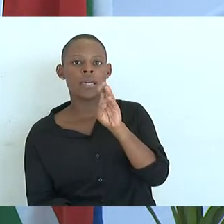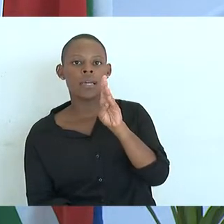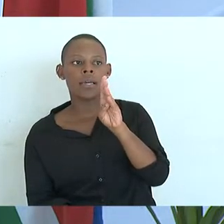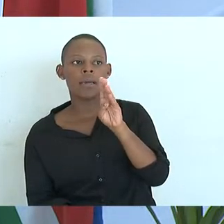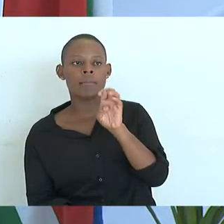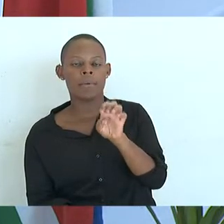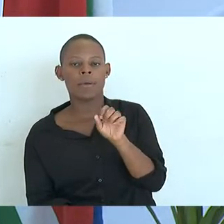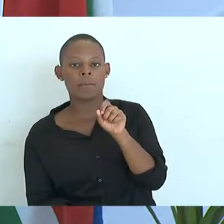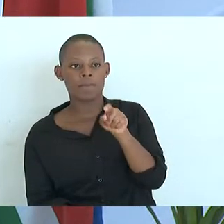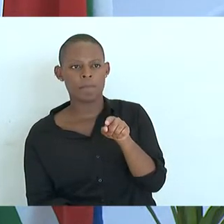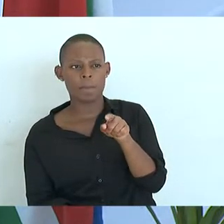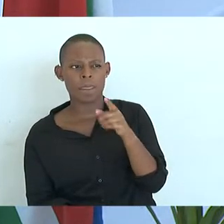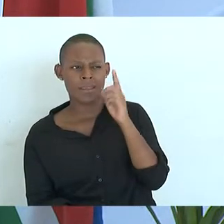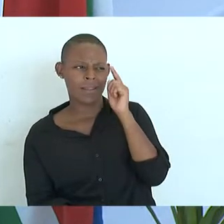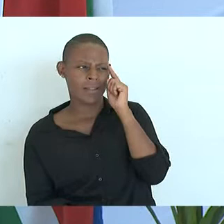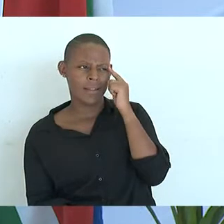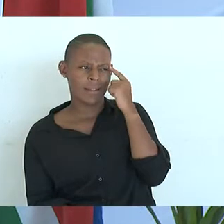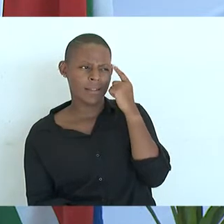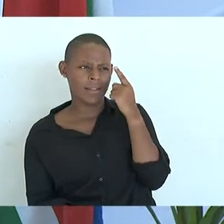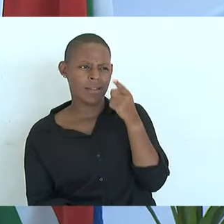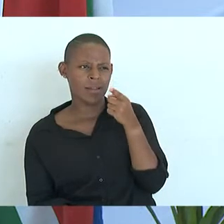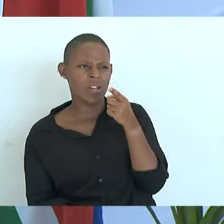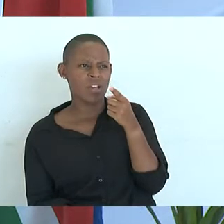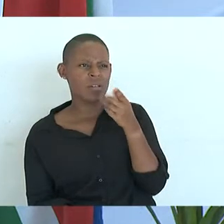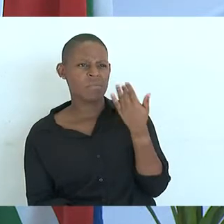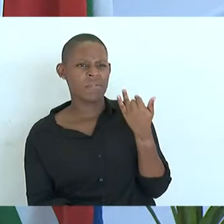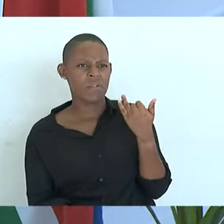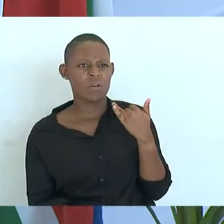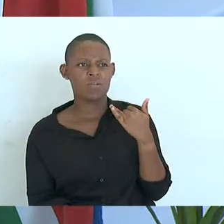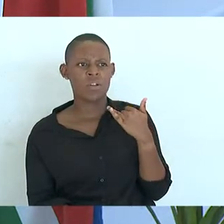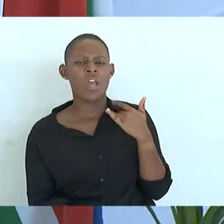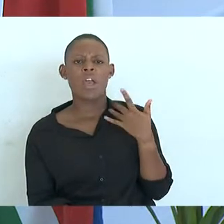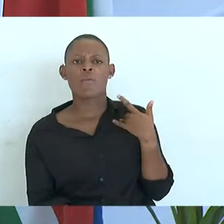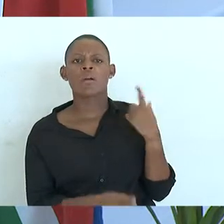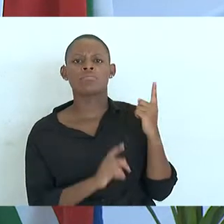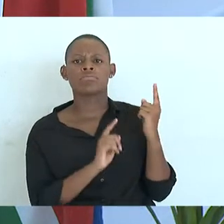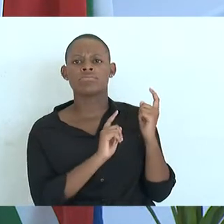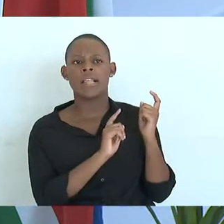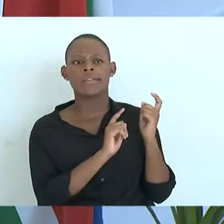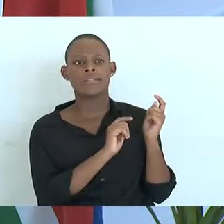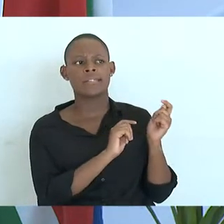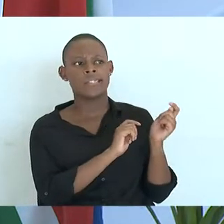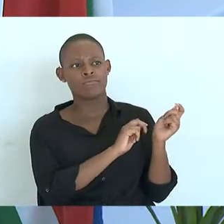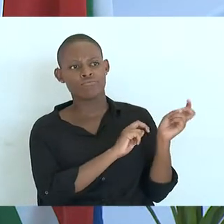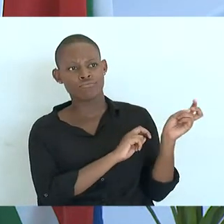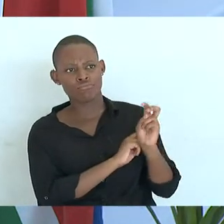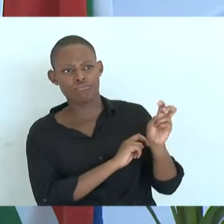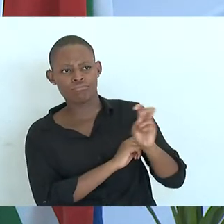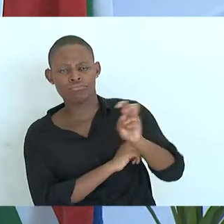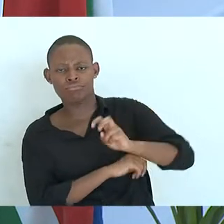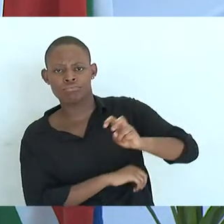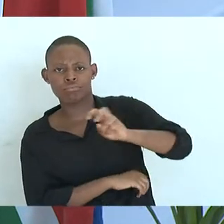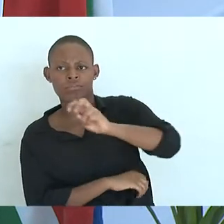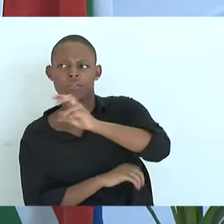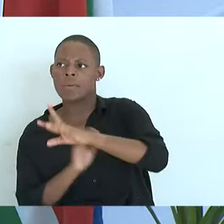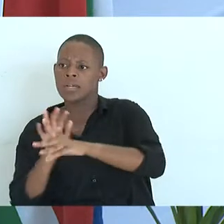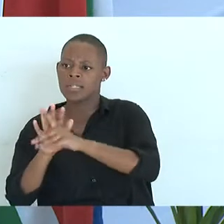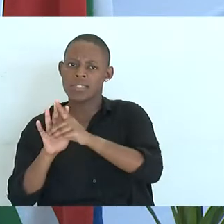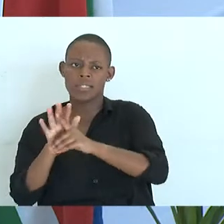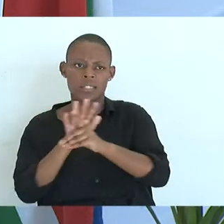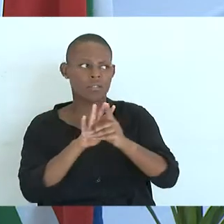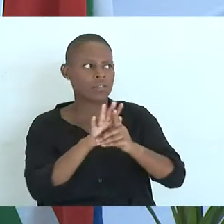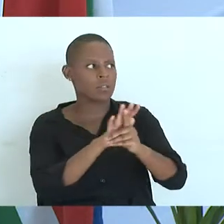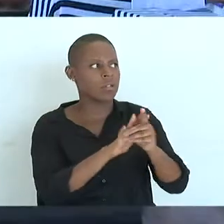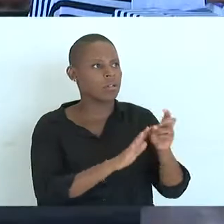kunesikhathi la esake saba baningi nje ukwenza ama road shows, sifike kwi district sibize wonke